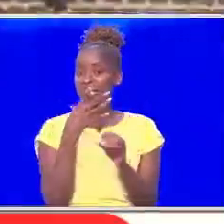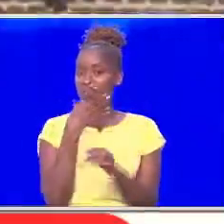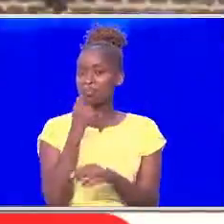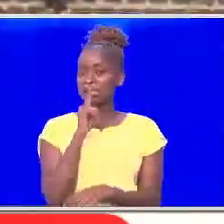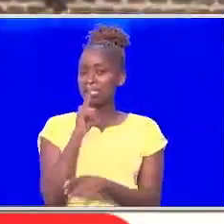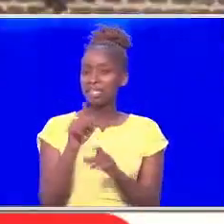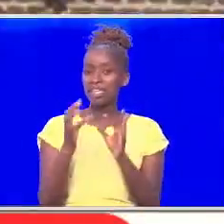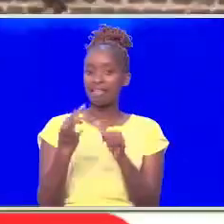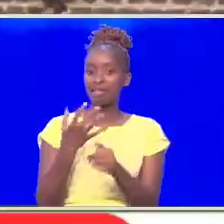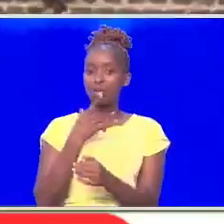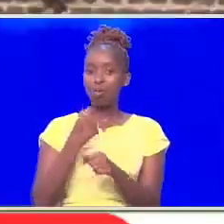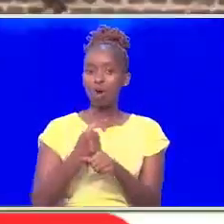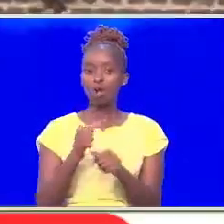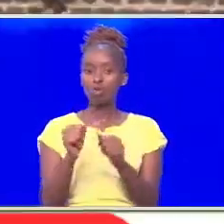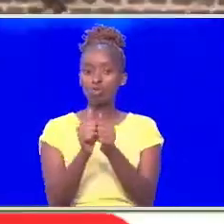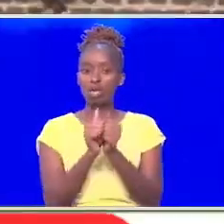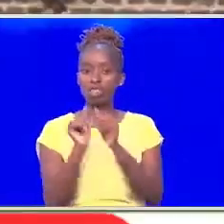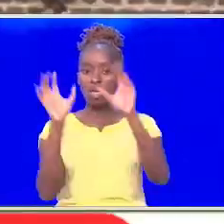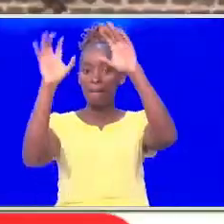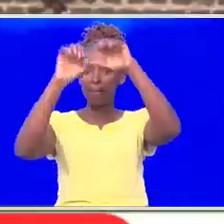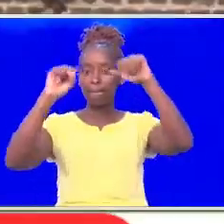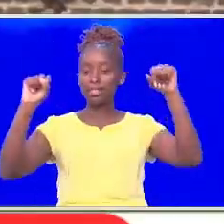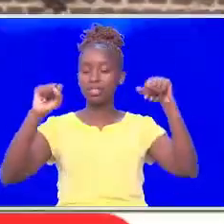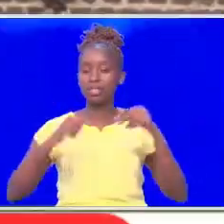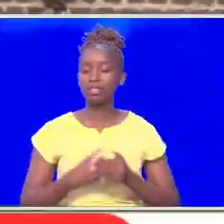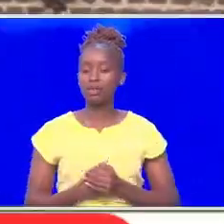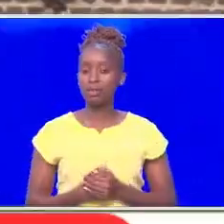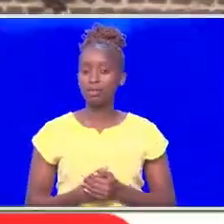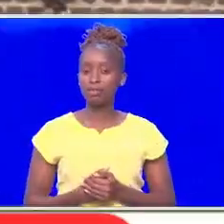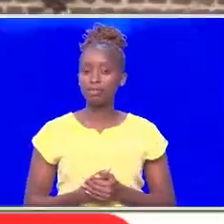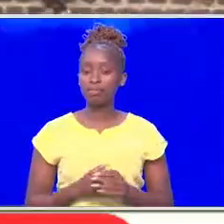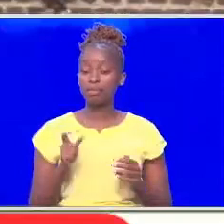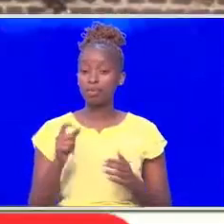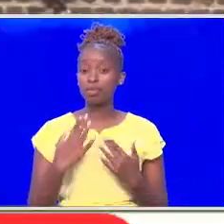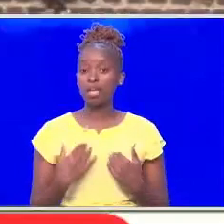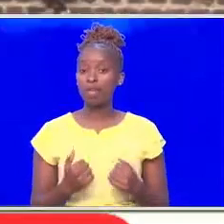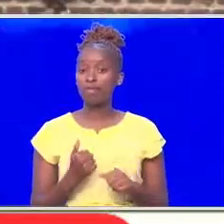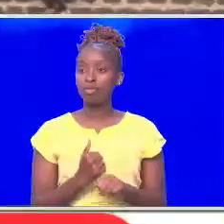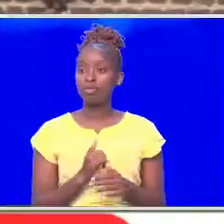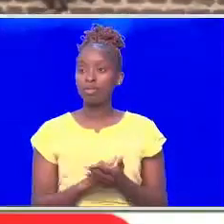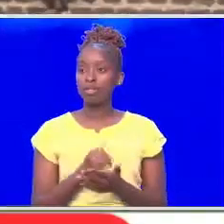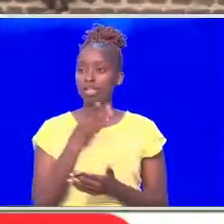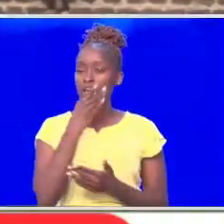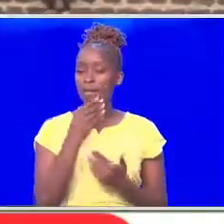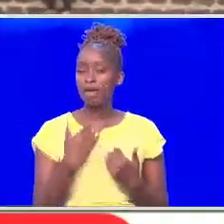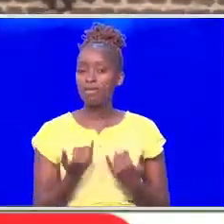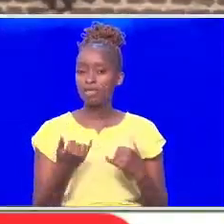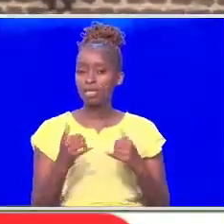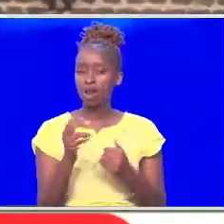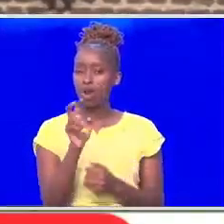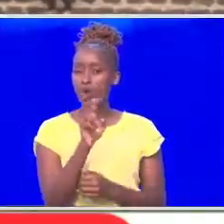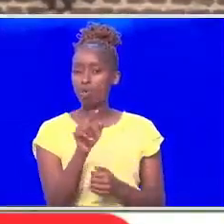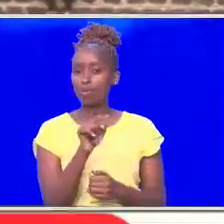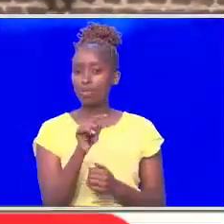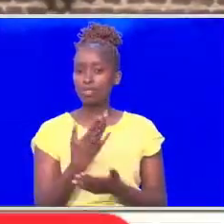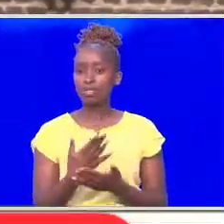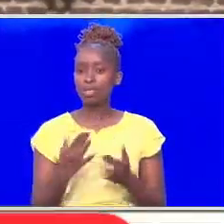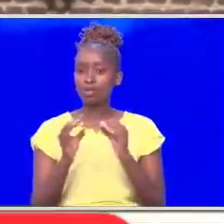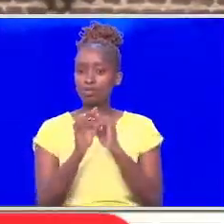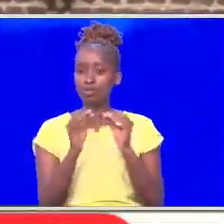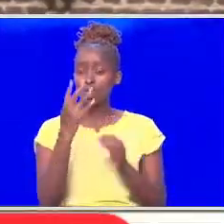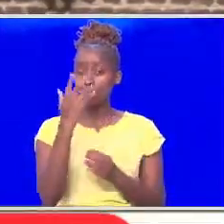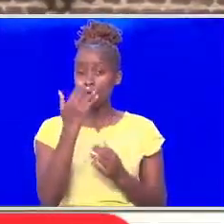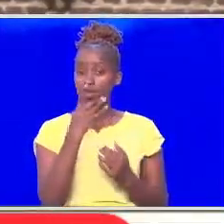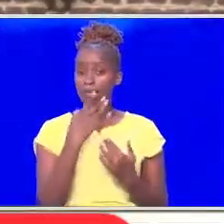Mtu anayesimamia institution hiyo, Francis Atwoli, ashughuliki maneno kama hayo. Ni kwa sababu, ako in